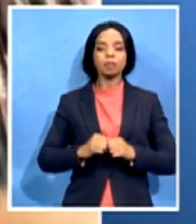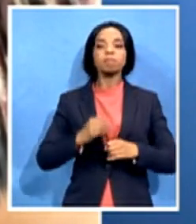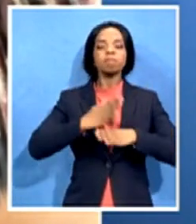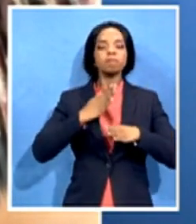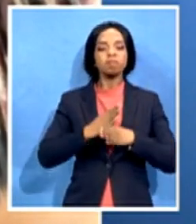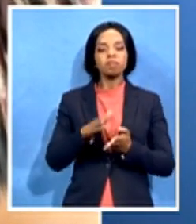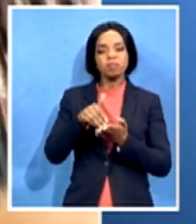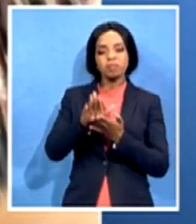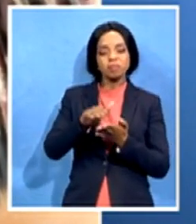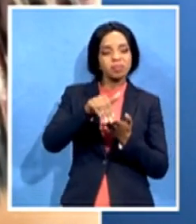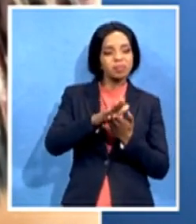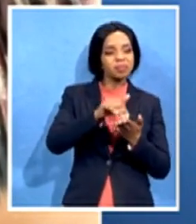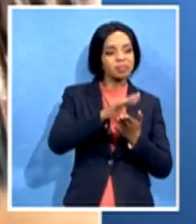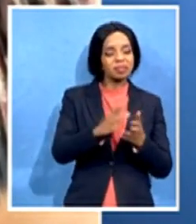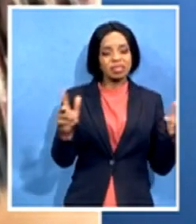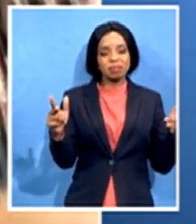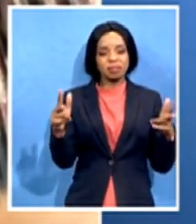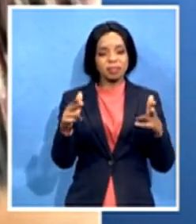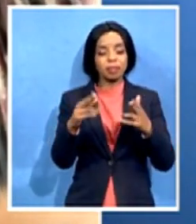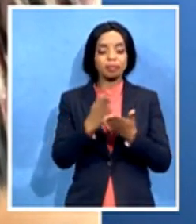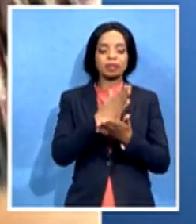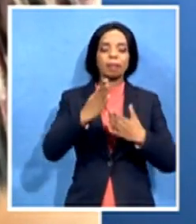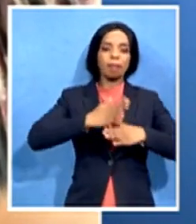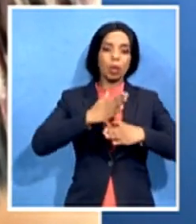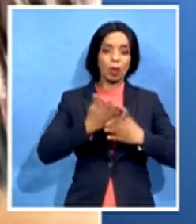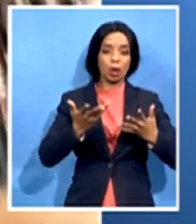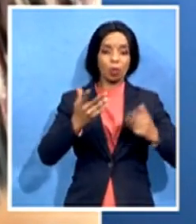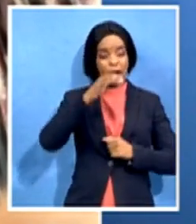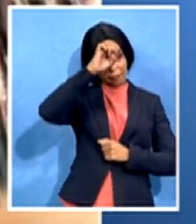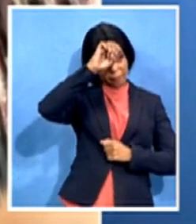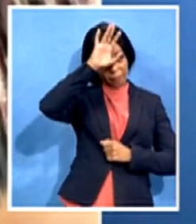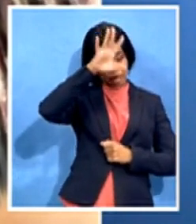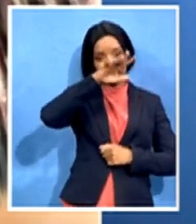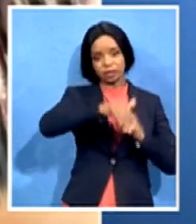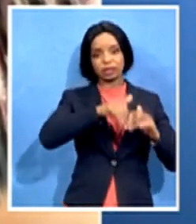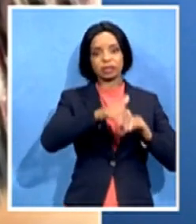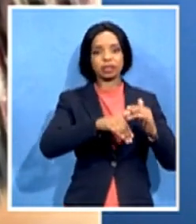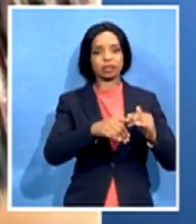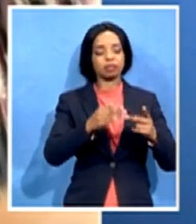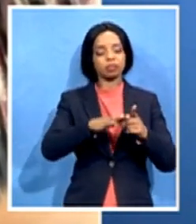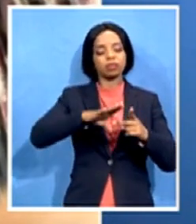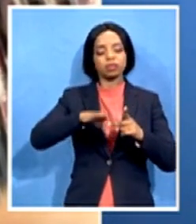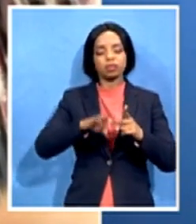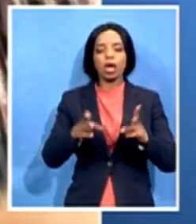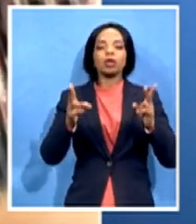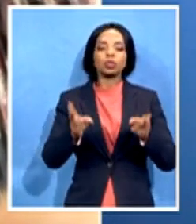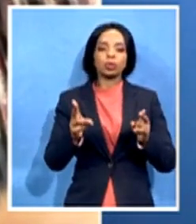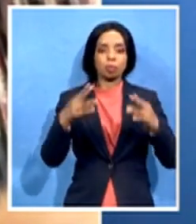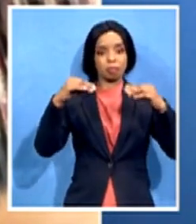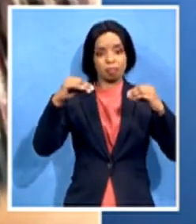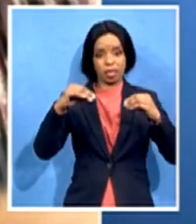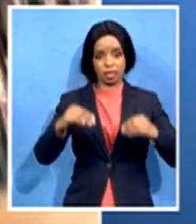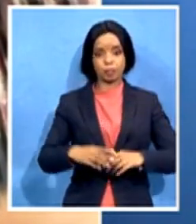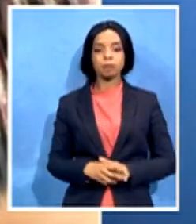mining industry as well as the ordinary businesses. So all those people, you must understand, Eastern Cape is one of